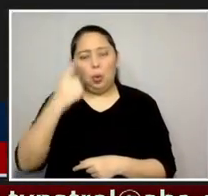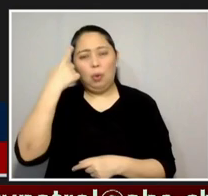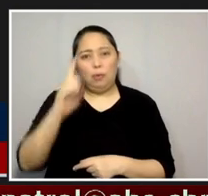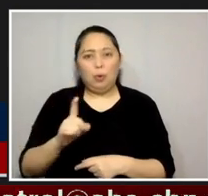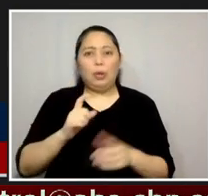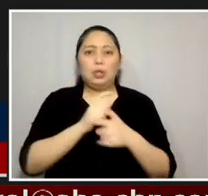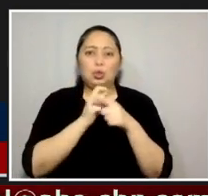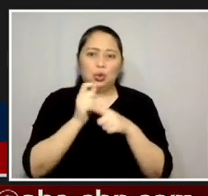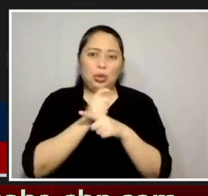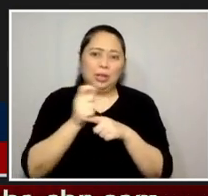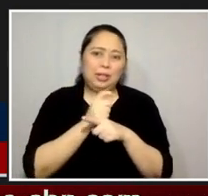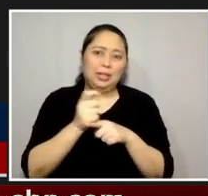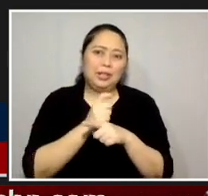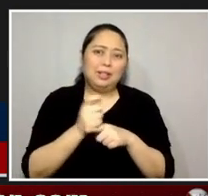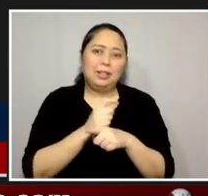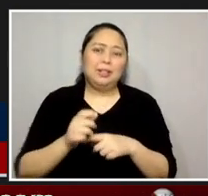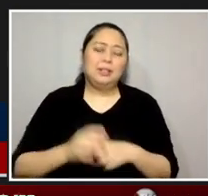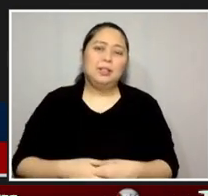hard to watch the team.